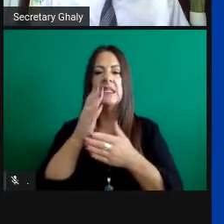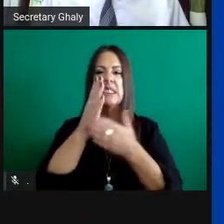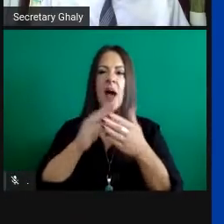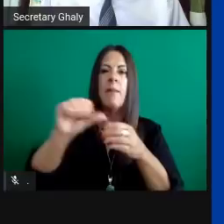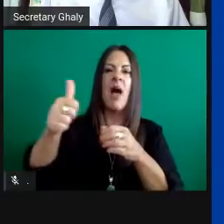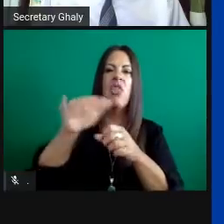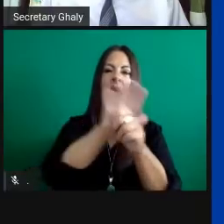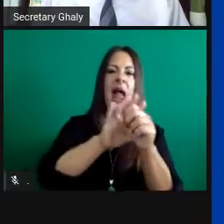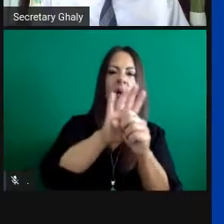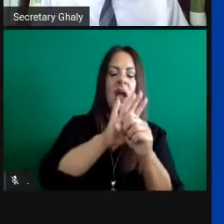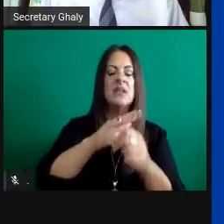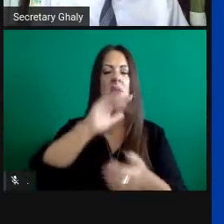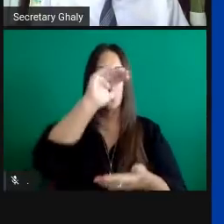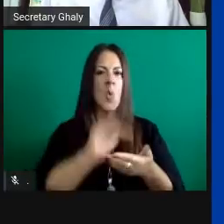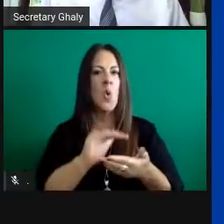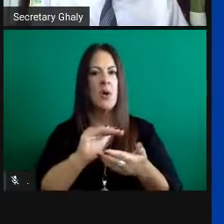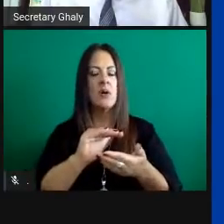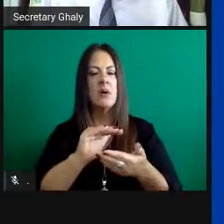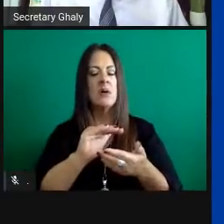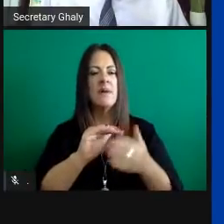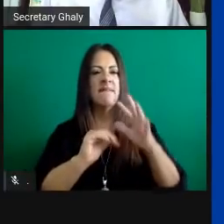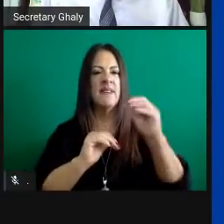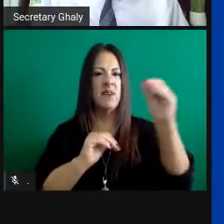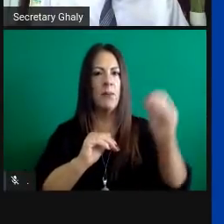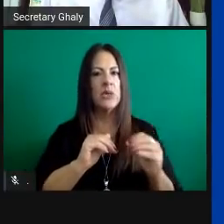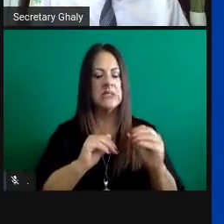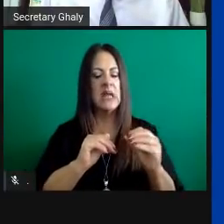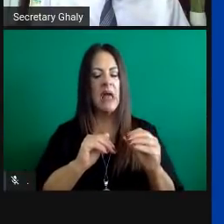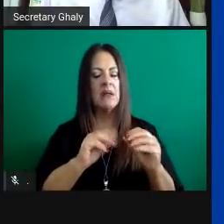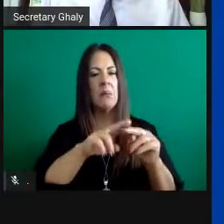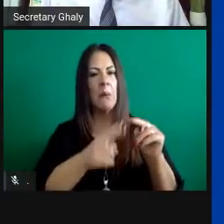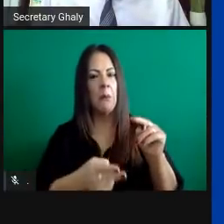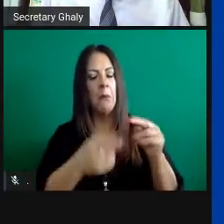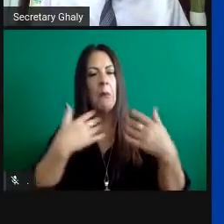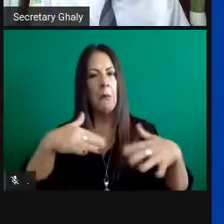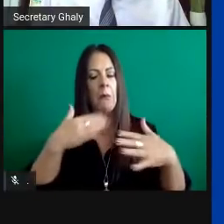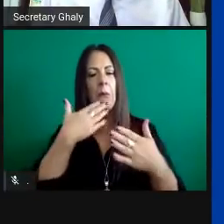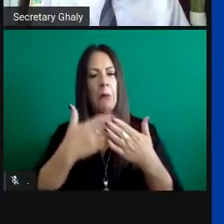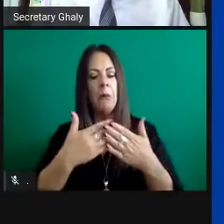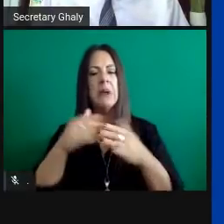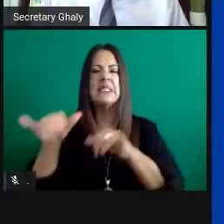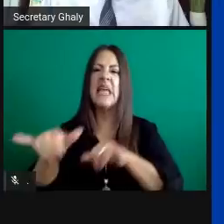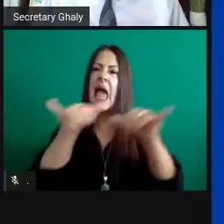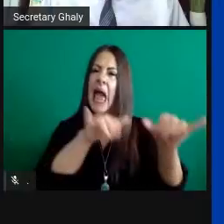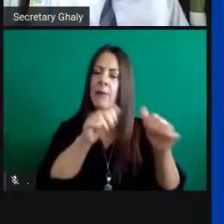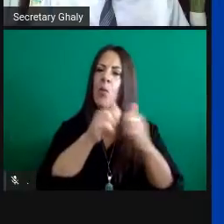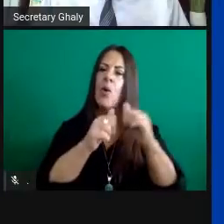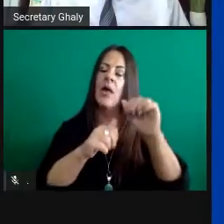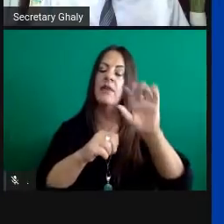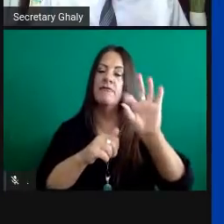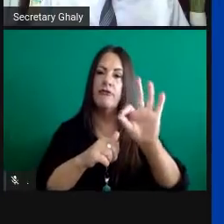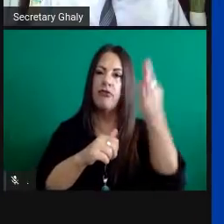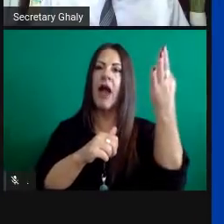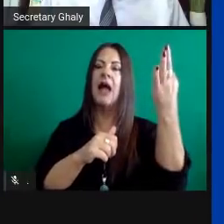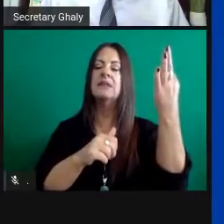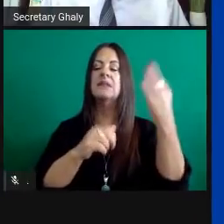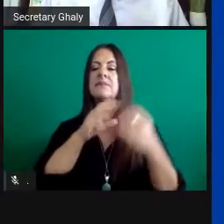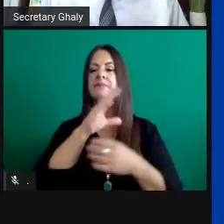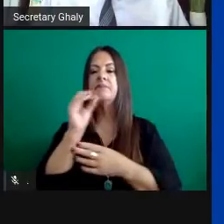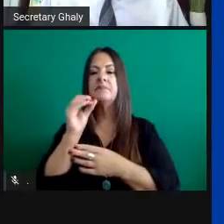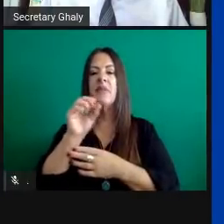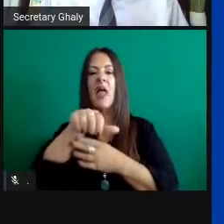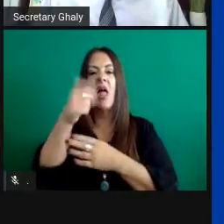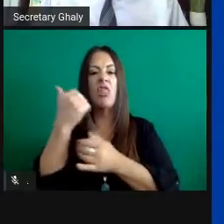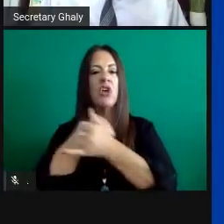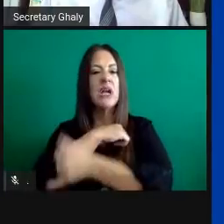decrease. Similarly, in France and the Netherlands, when they have done nationwide closures, they've begun to see